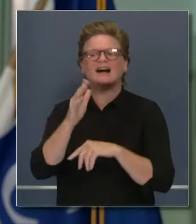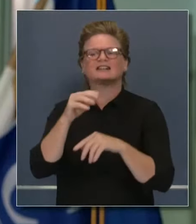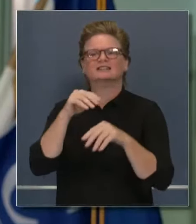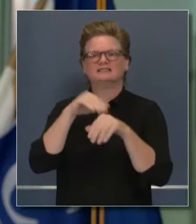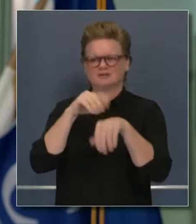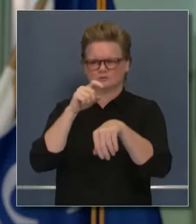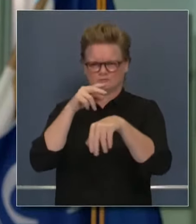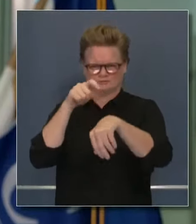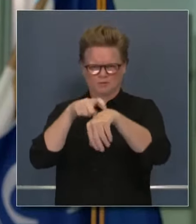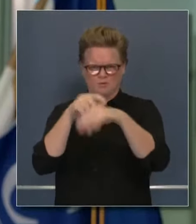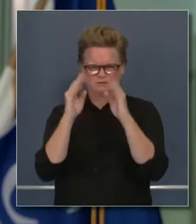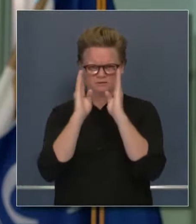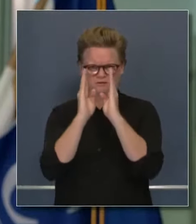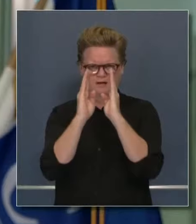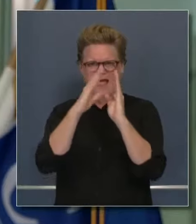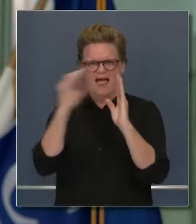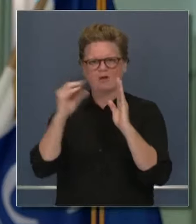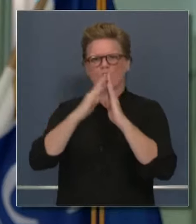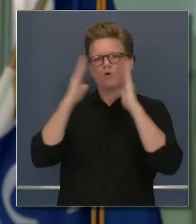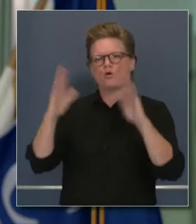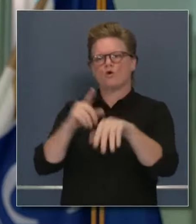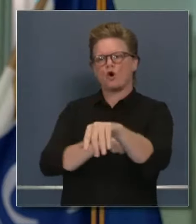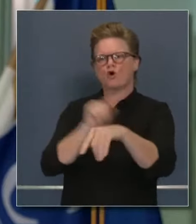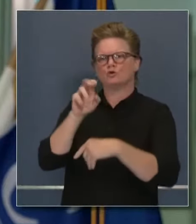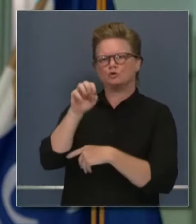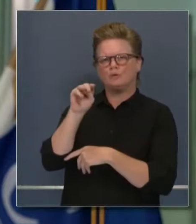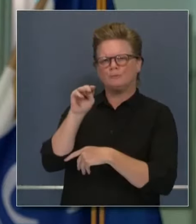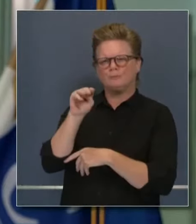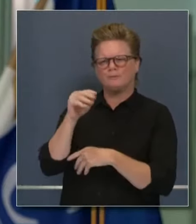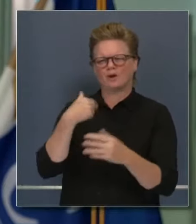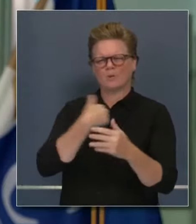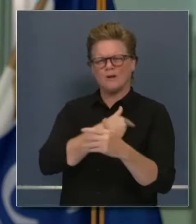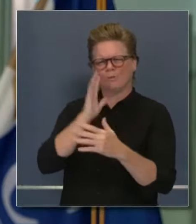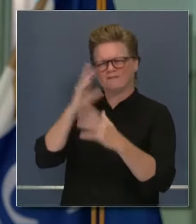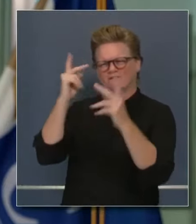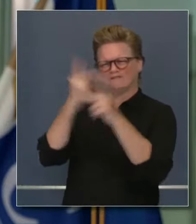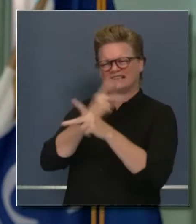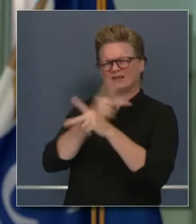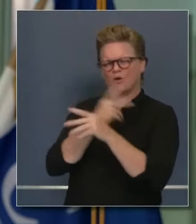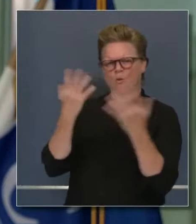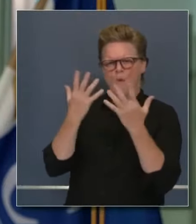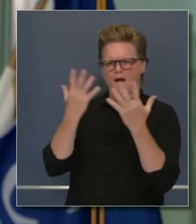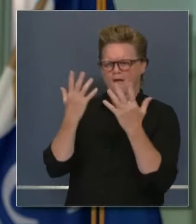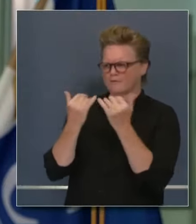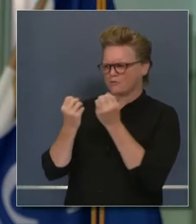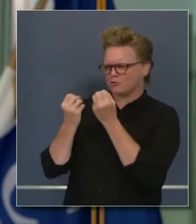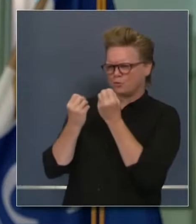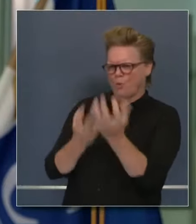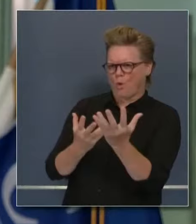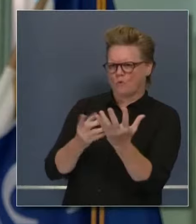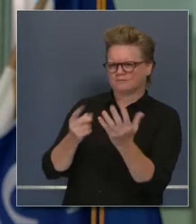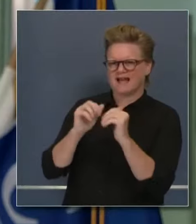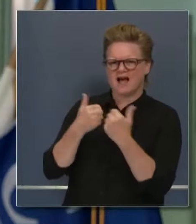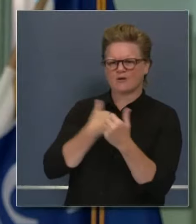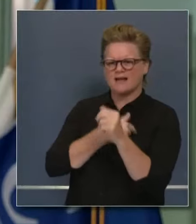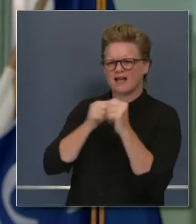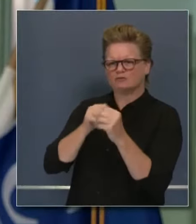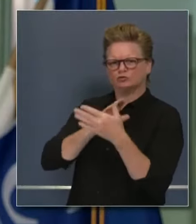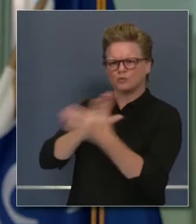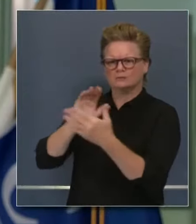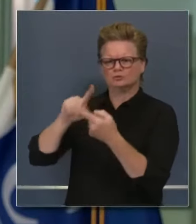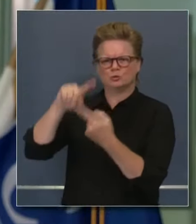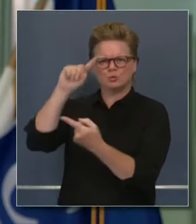root causes of the acuity, and that's foundational in terms of the larger global issue of climate change, where California will continue